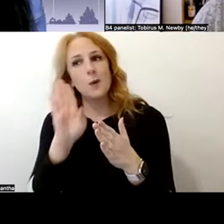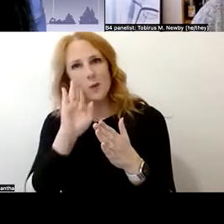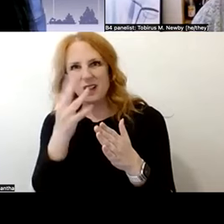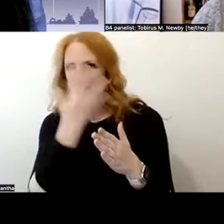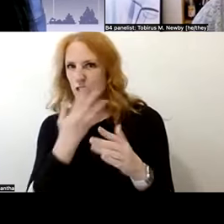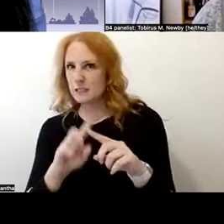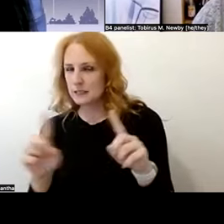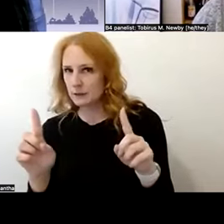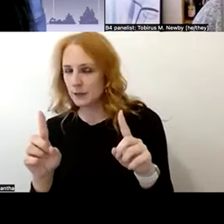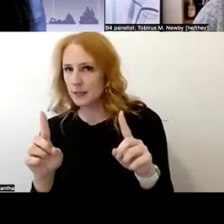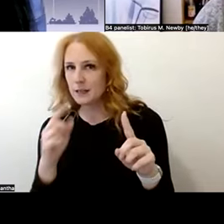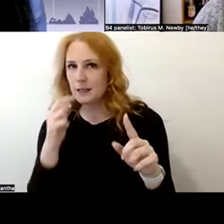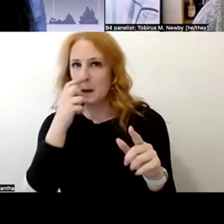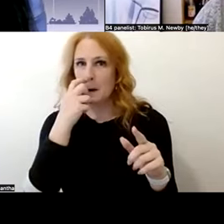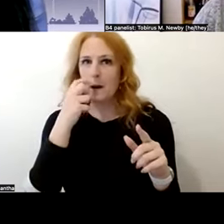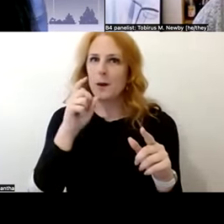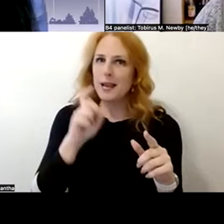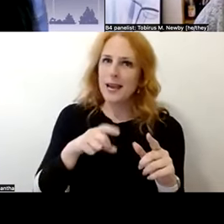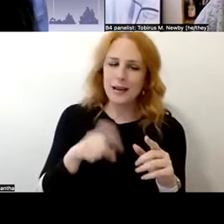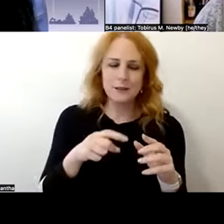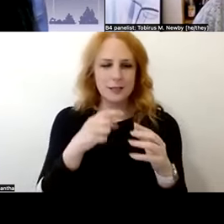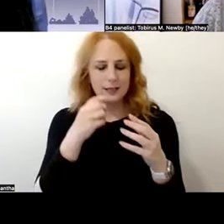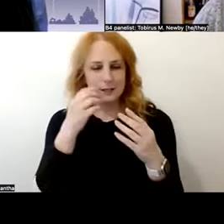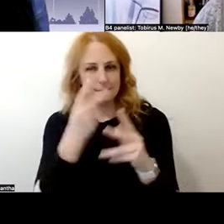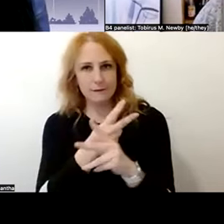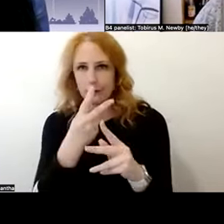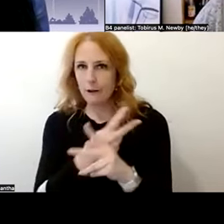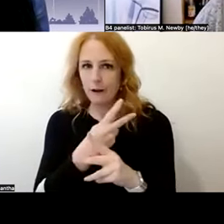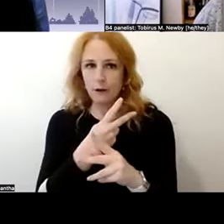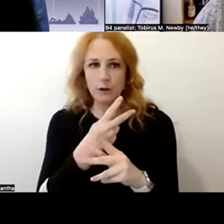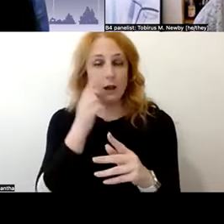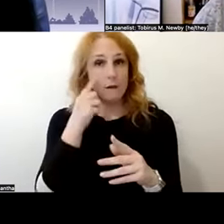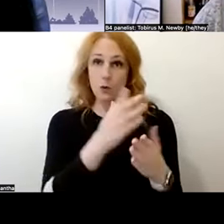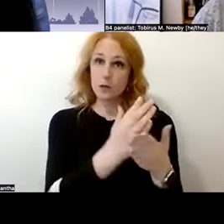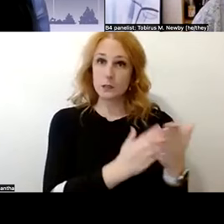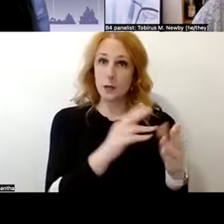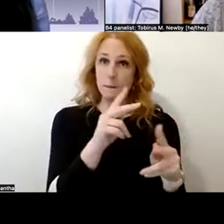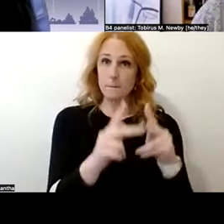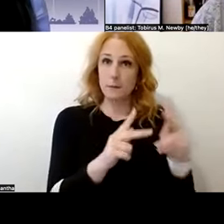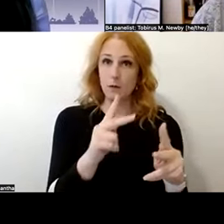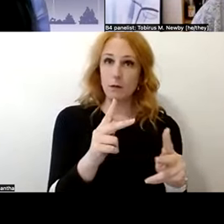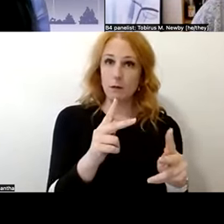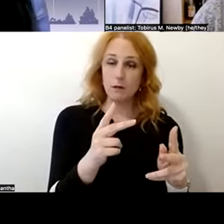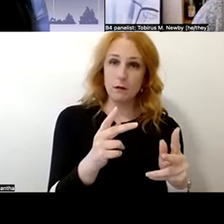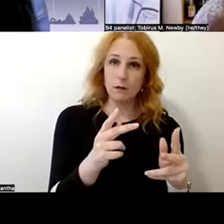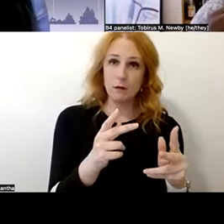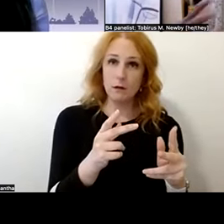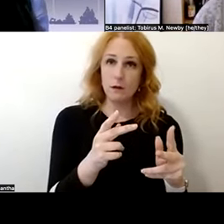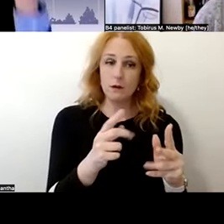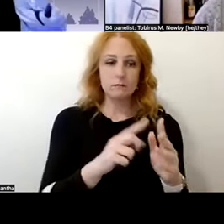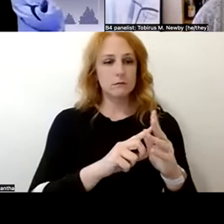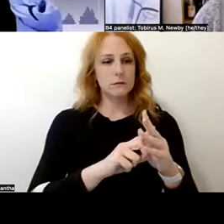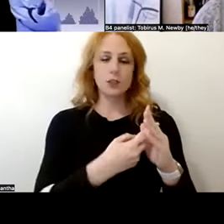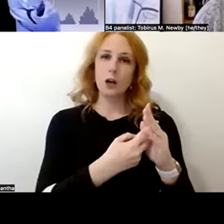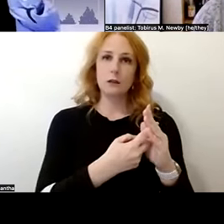of the conversation, is we have to wrestle with this dialectic of, for some folks, there is a, you know, they kind of start with the